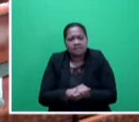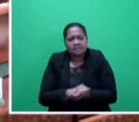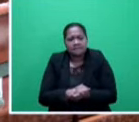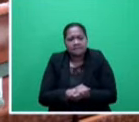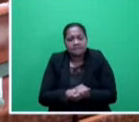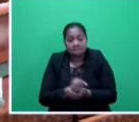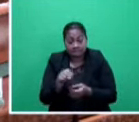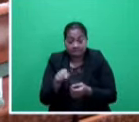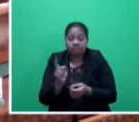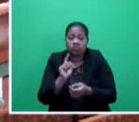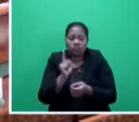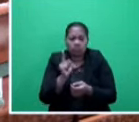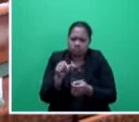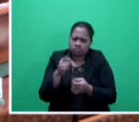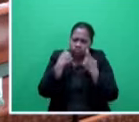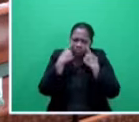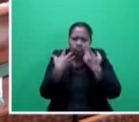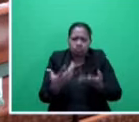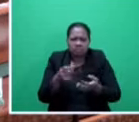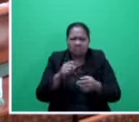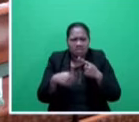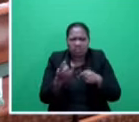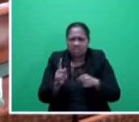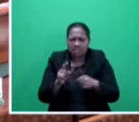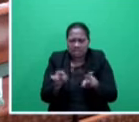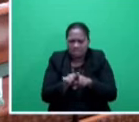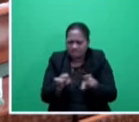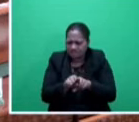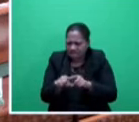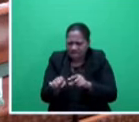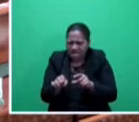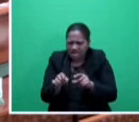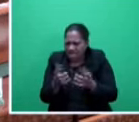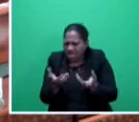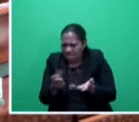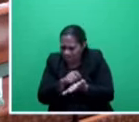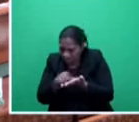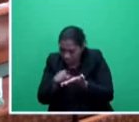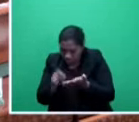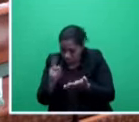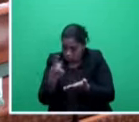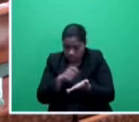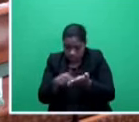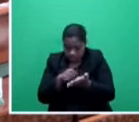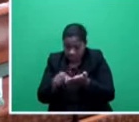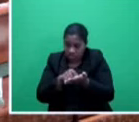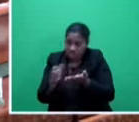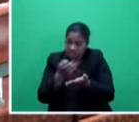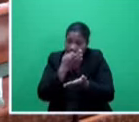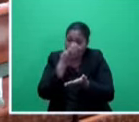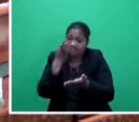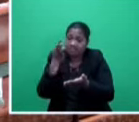under what appears to be the presumption that Parliament itself will recommend the actions to